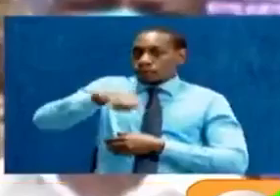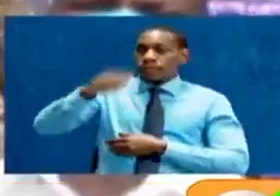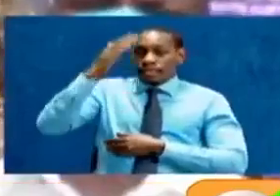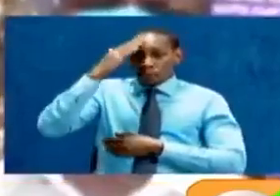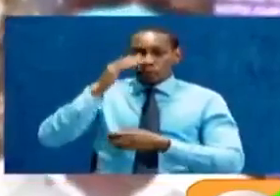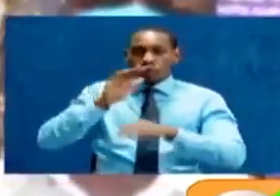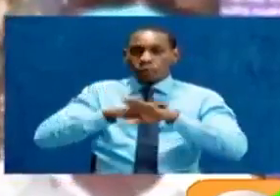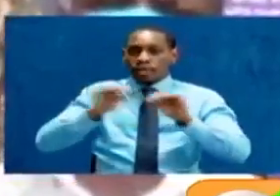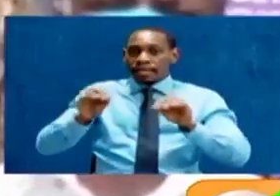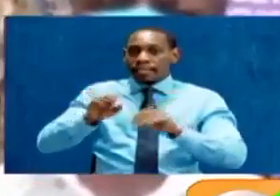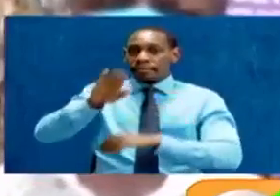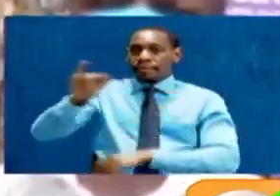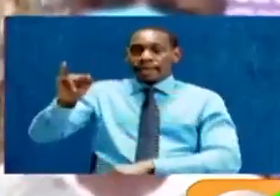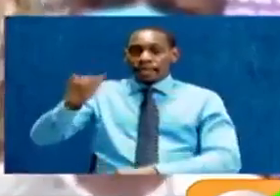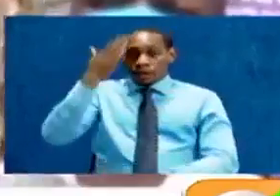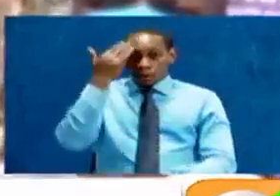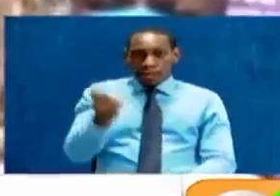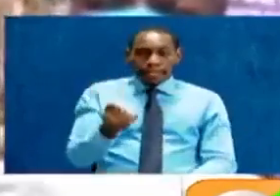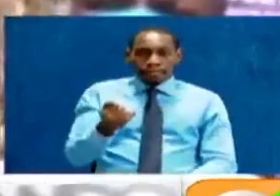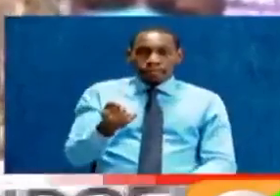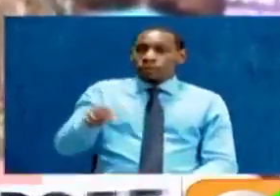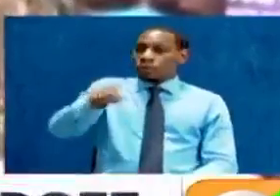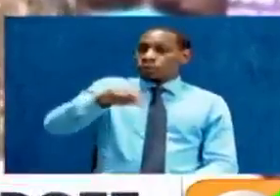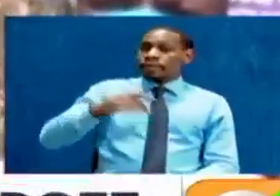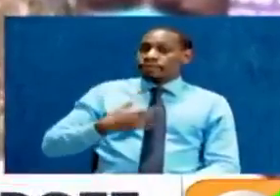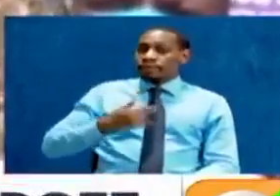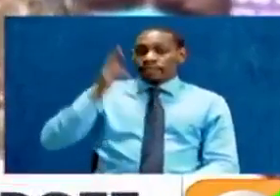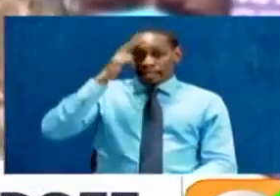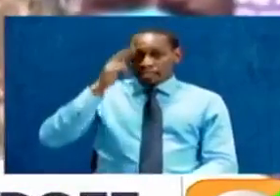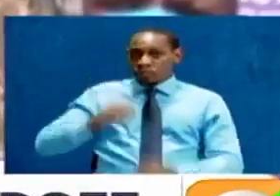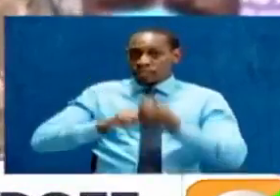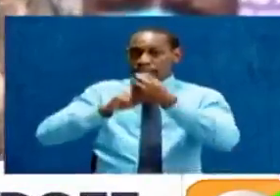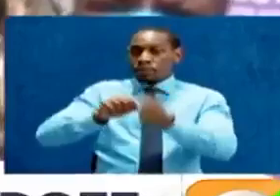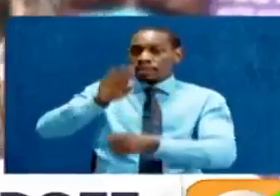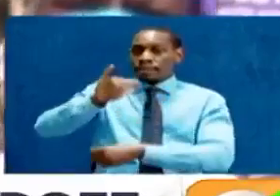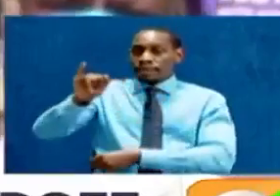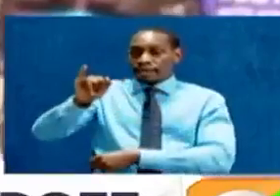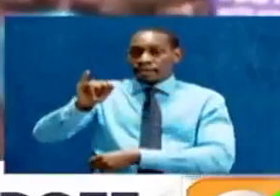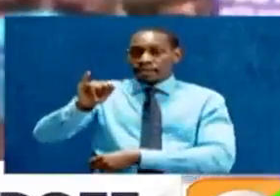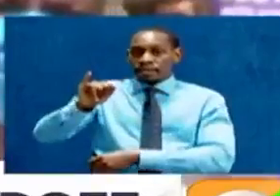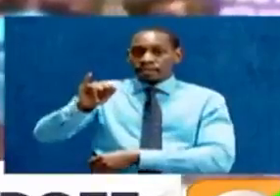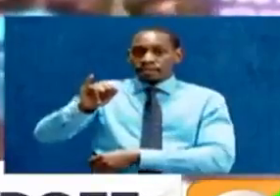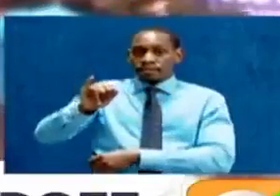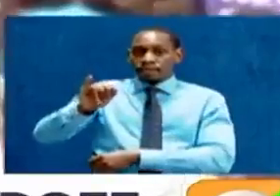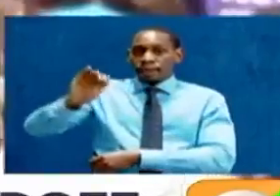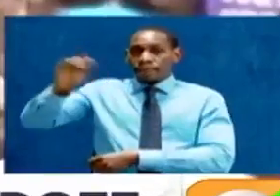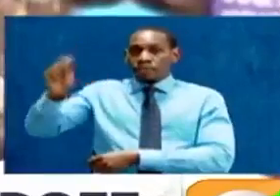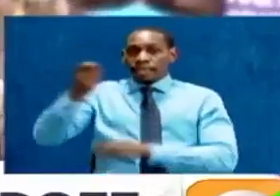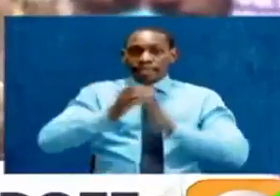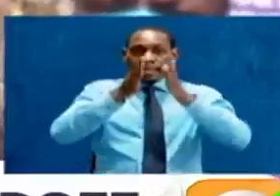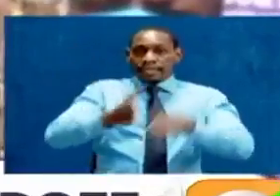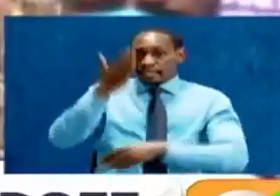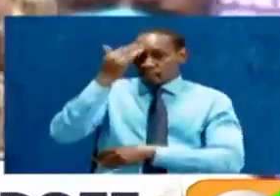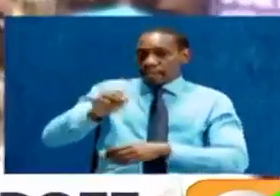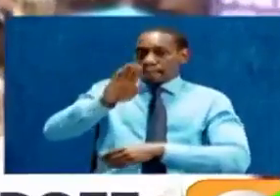know there's no need for BBI. Because to us, the reason why we are supporting BBI as Mount Kenya leaders is